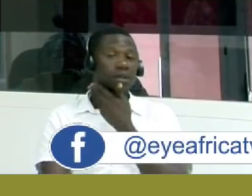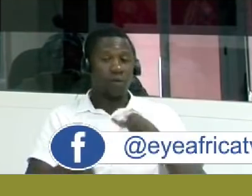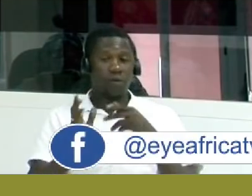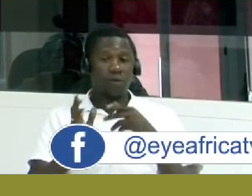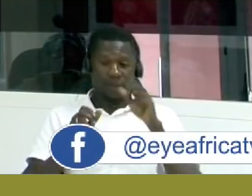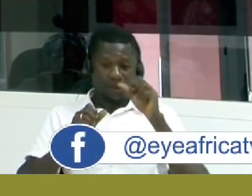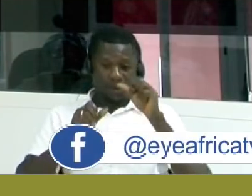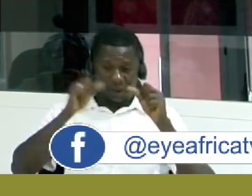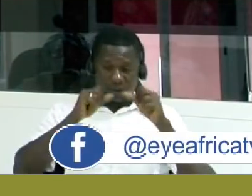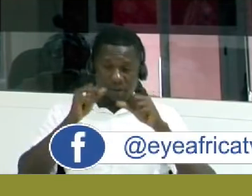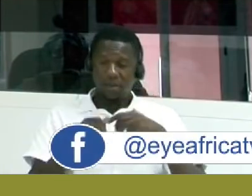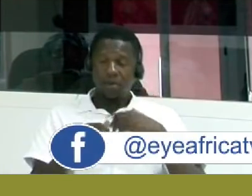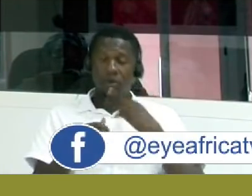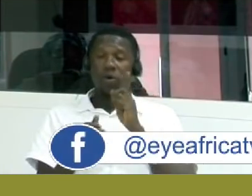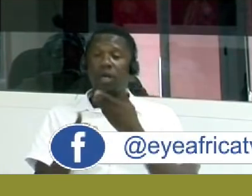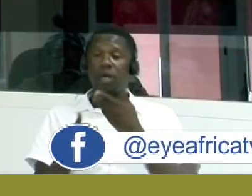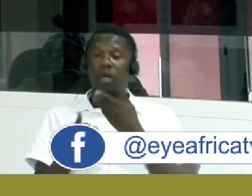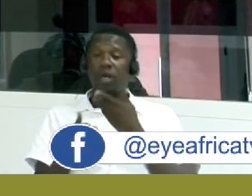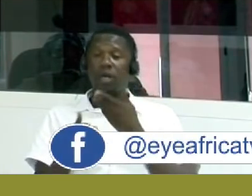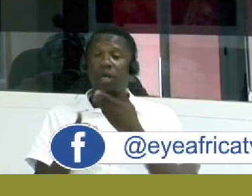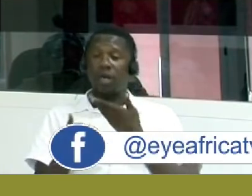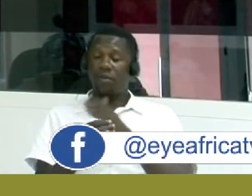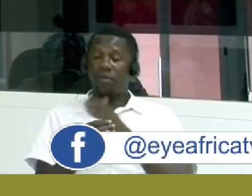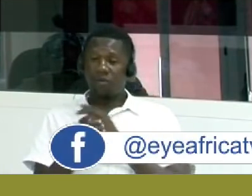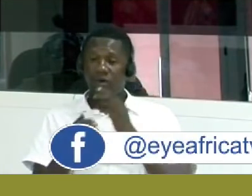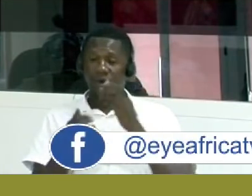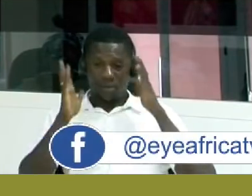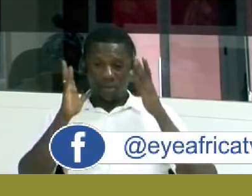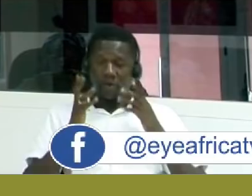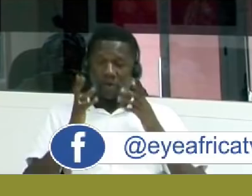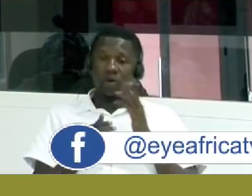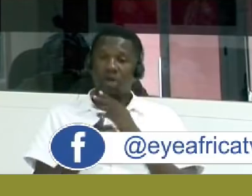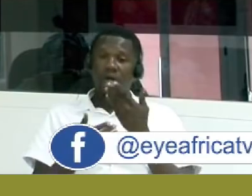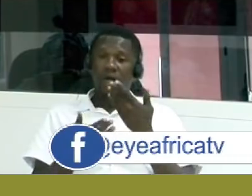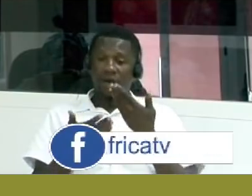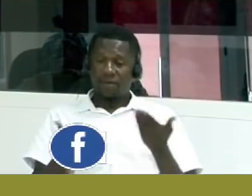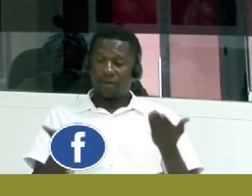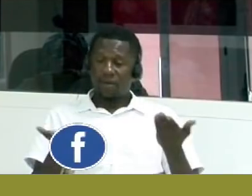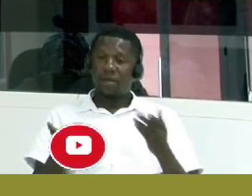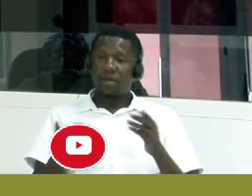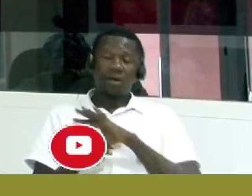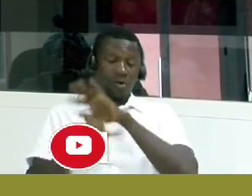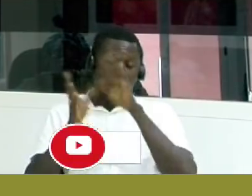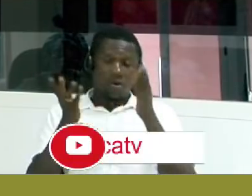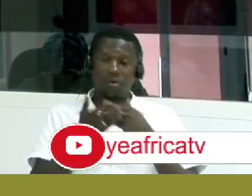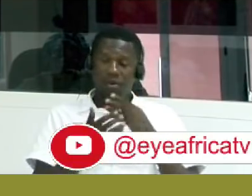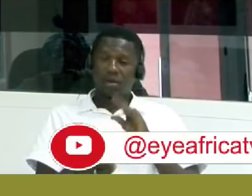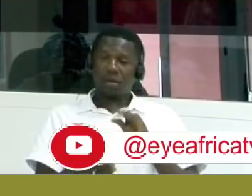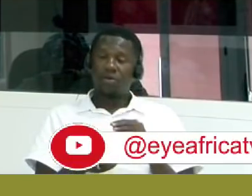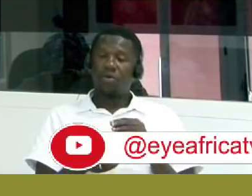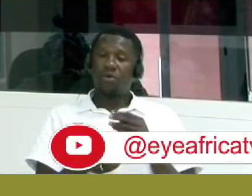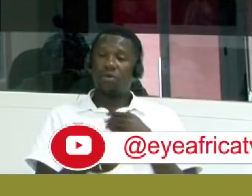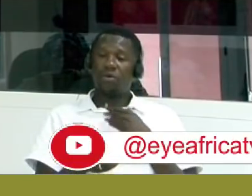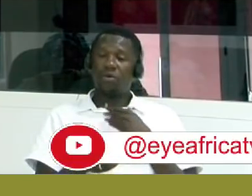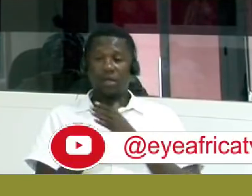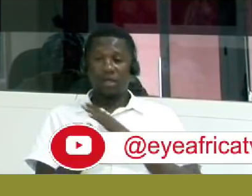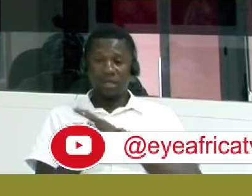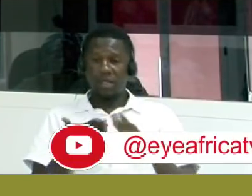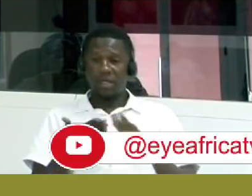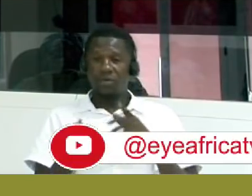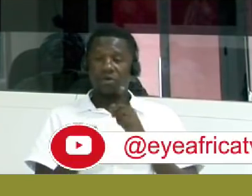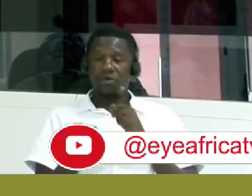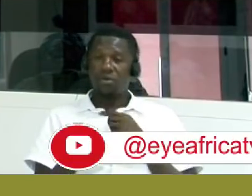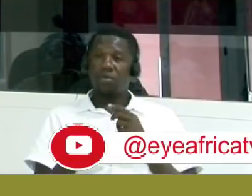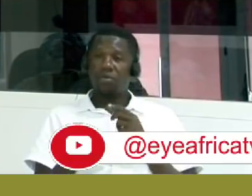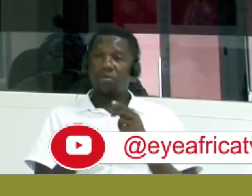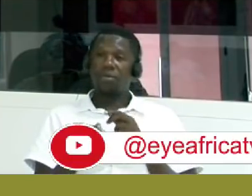with them in terms of what did they have in stock prior to the incident, what do they have left. That all I did. So very clearly, from what I gathered, some ammunition were